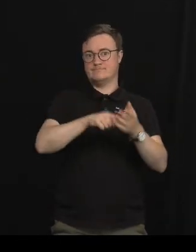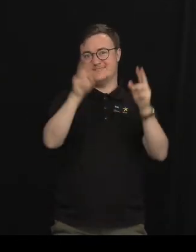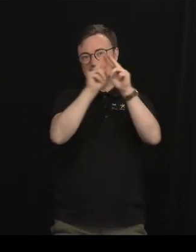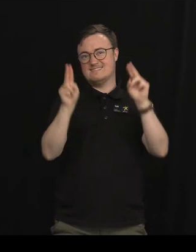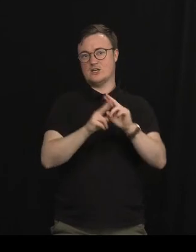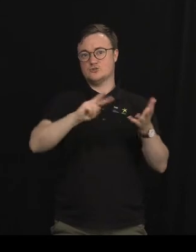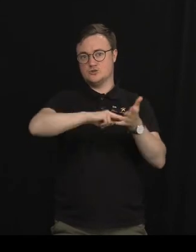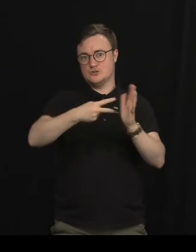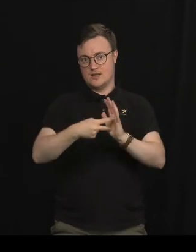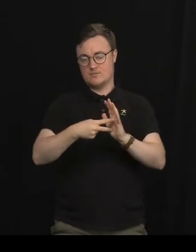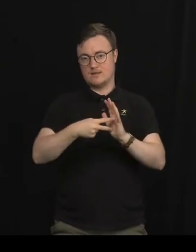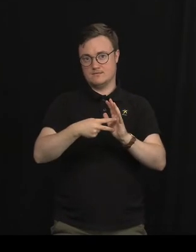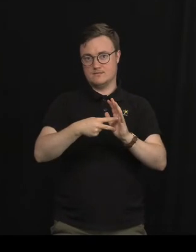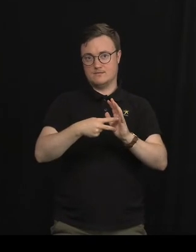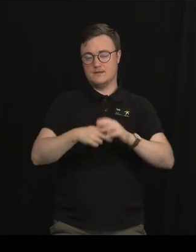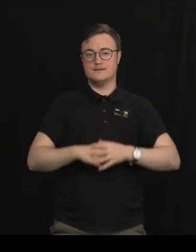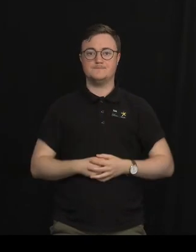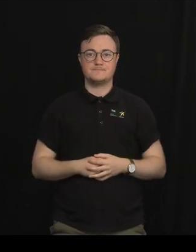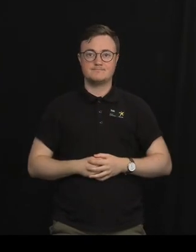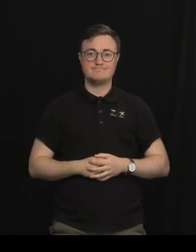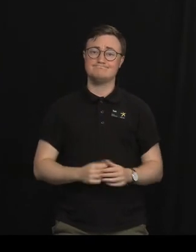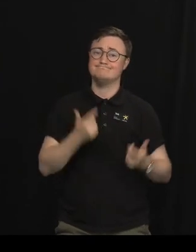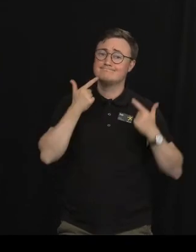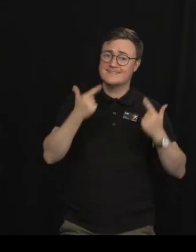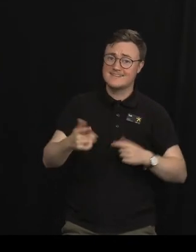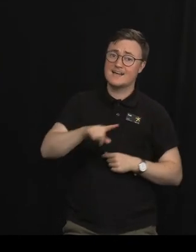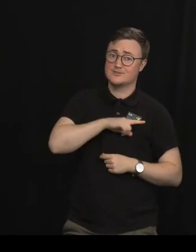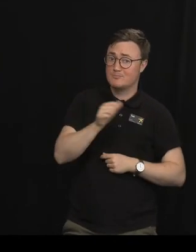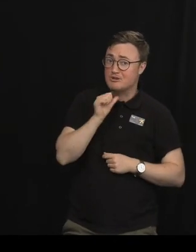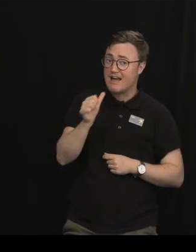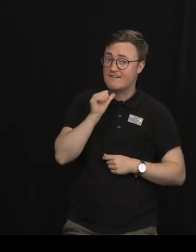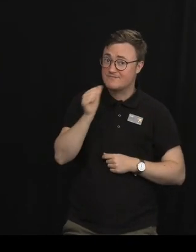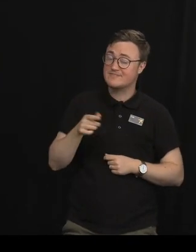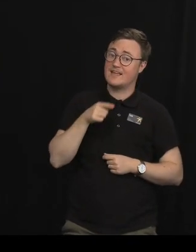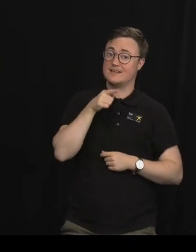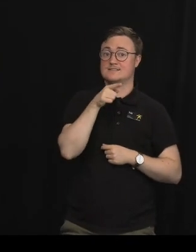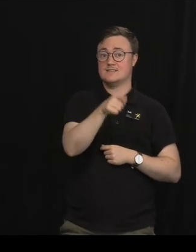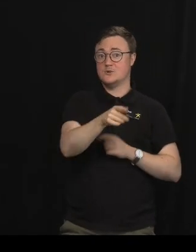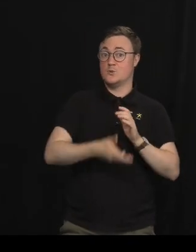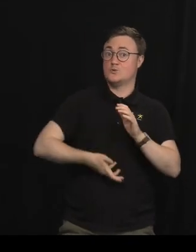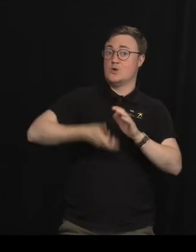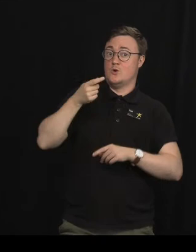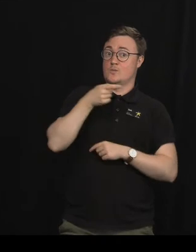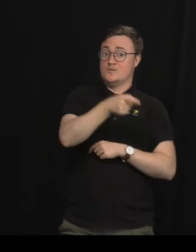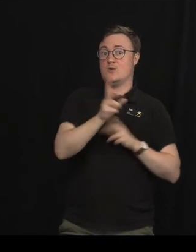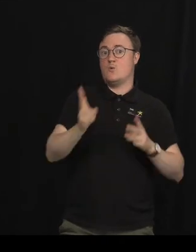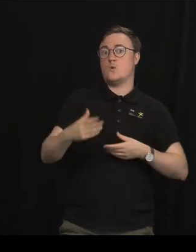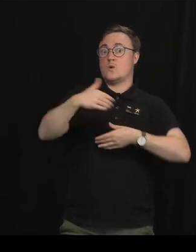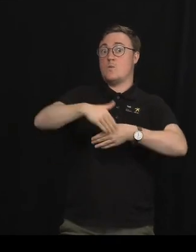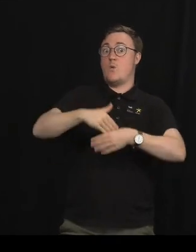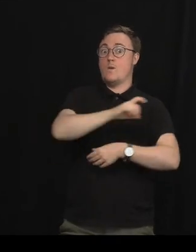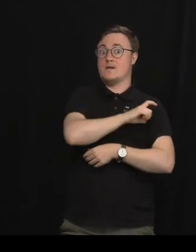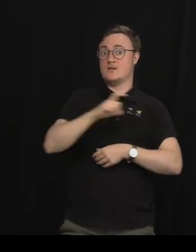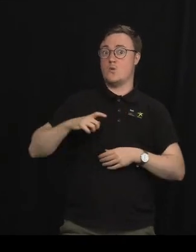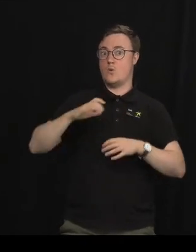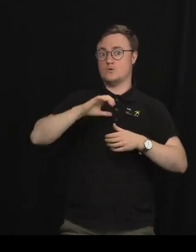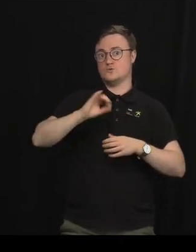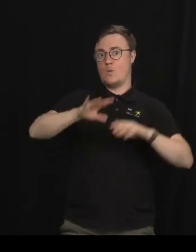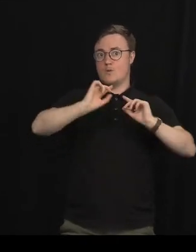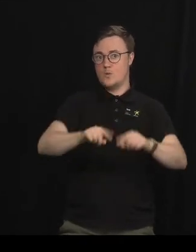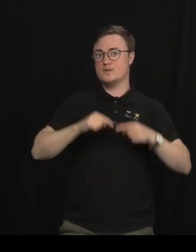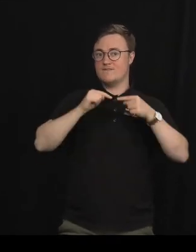and Sweden is right into that. Great. Thank you so much, Anders, for pointing out also and reminding us all that development is